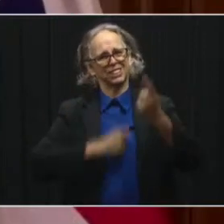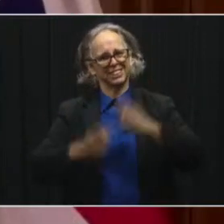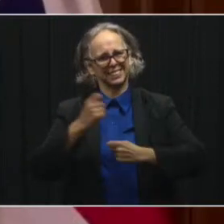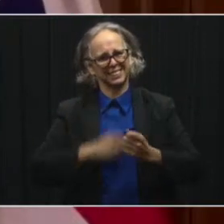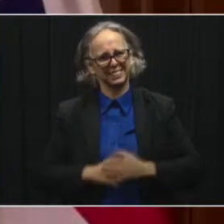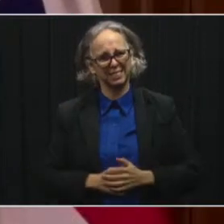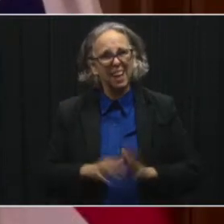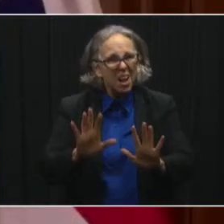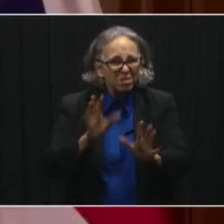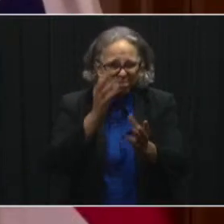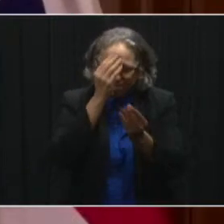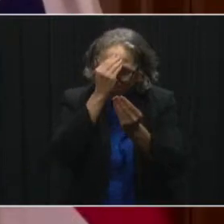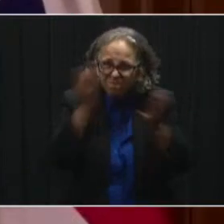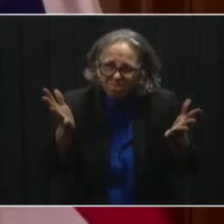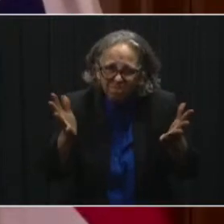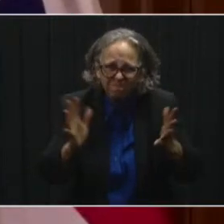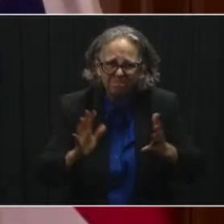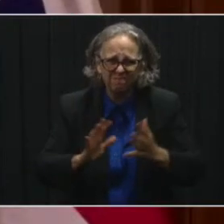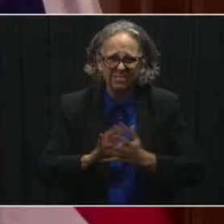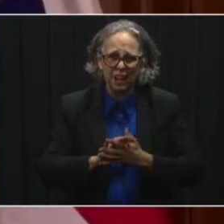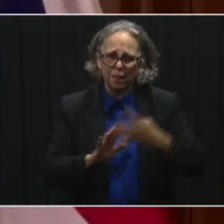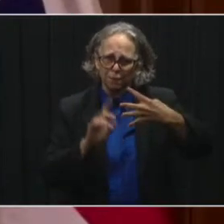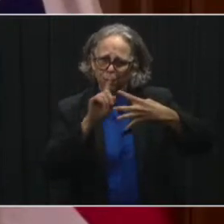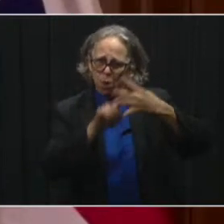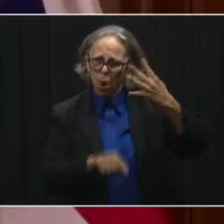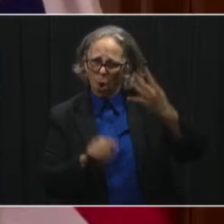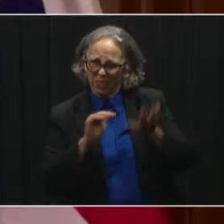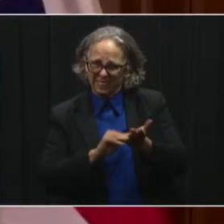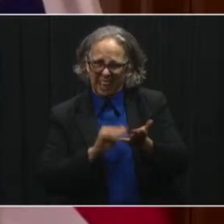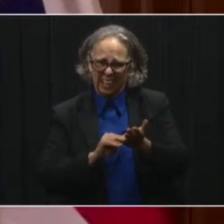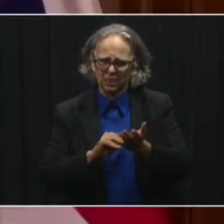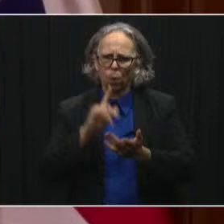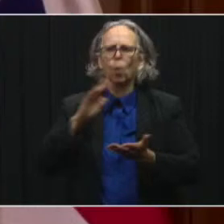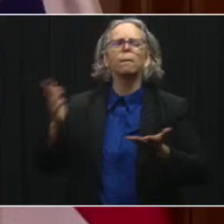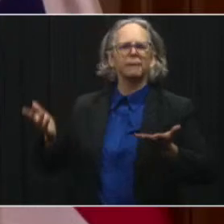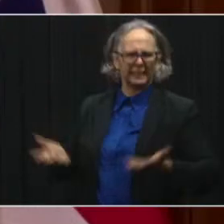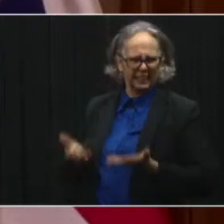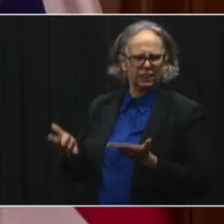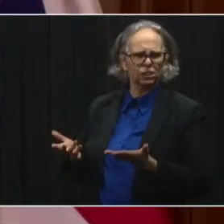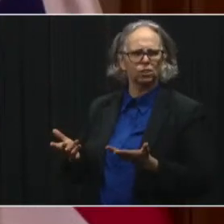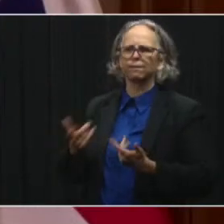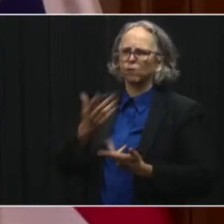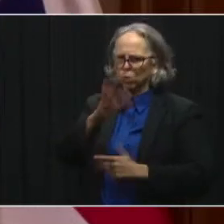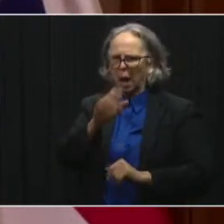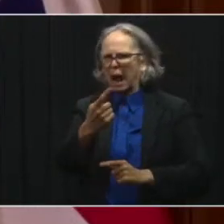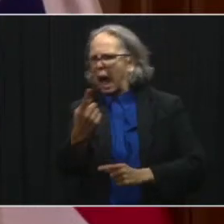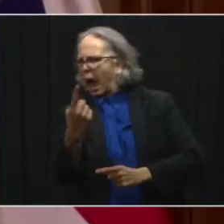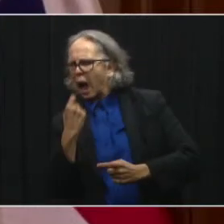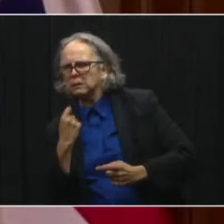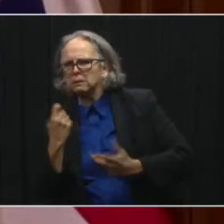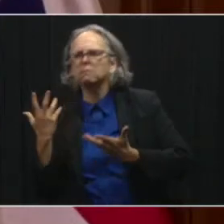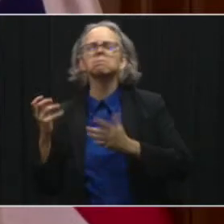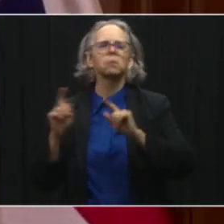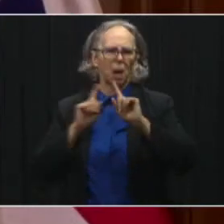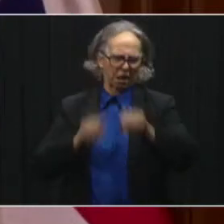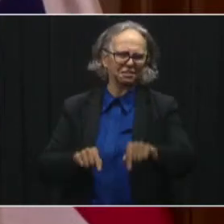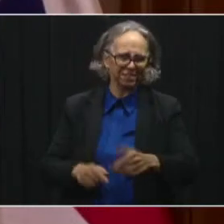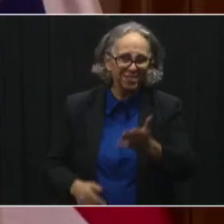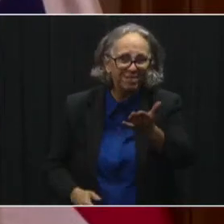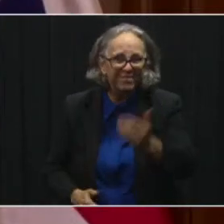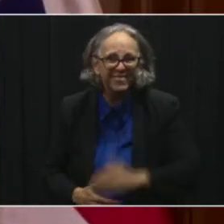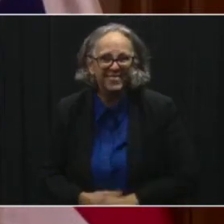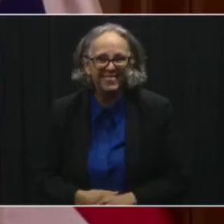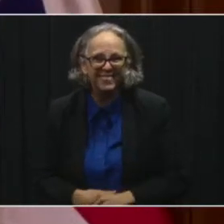all four will stay on here. And if anyone has any specific from the news media, any questions for